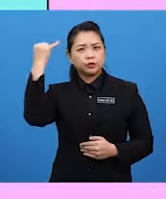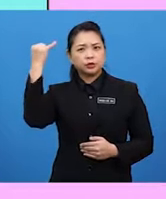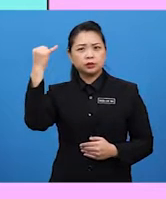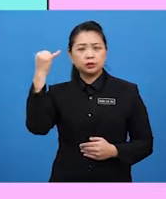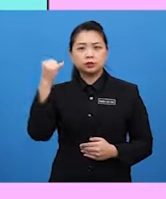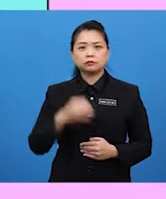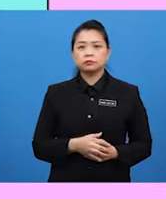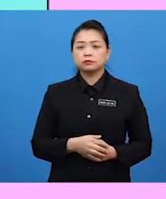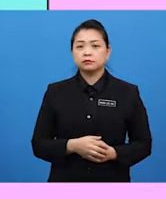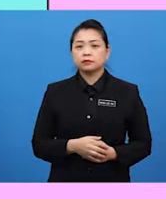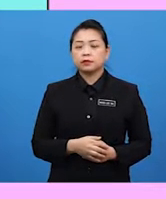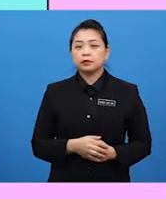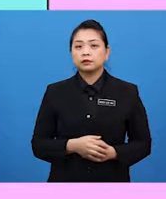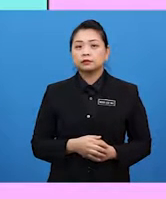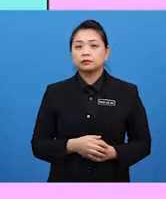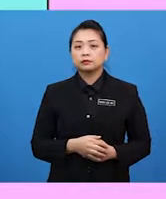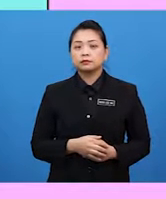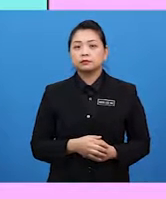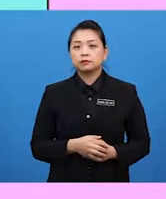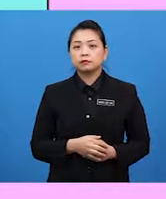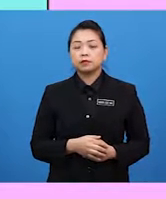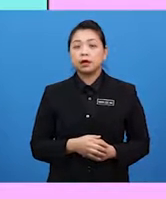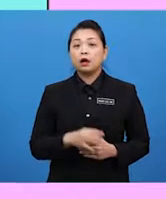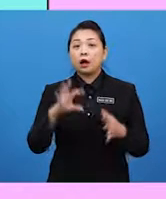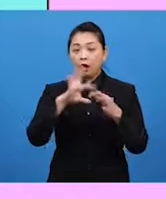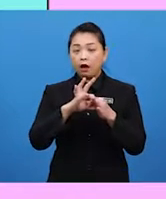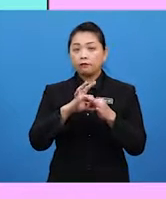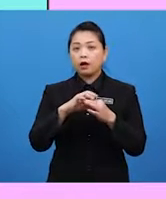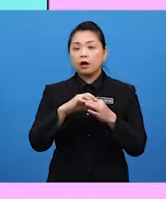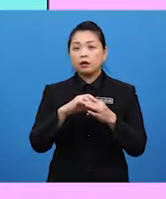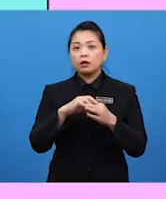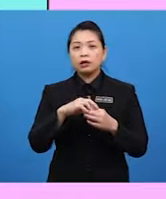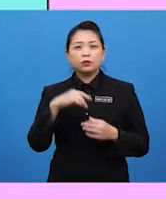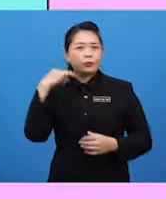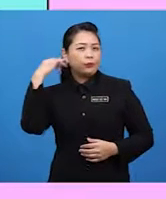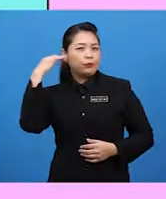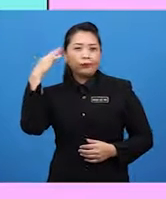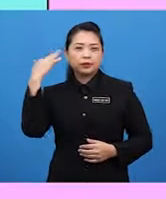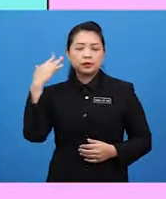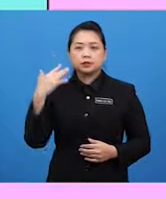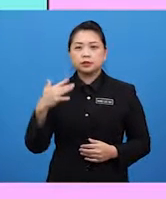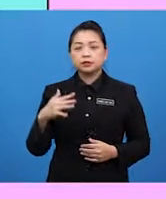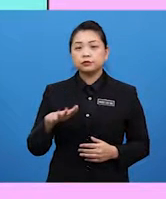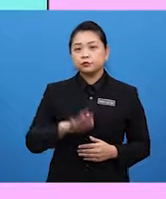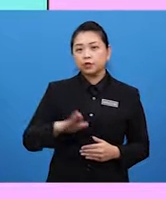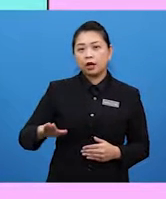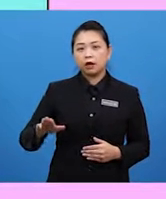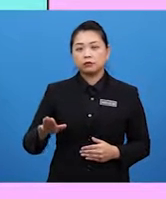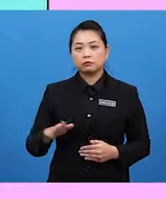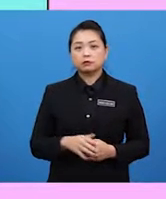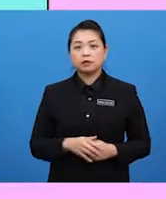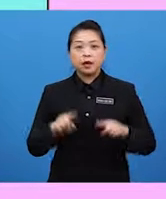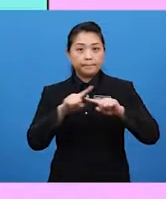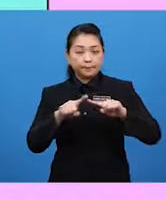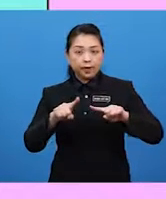or hullabaloo, gives the image of a noisy, crying child throwing tantrums. But the child